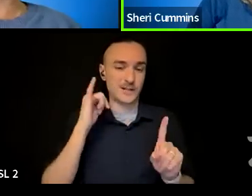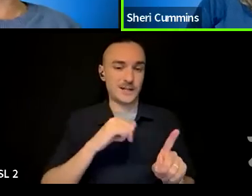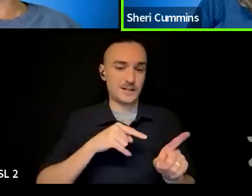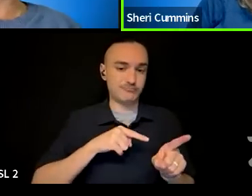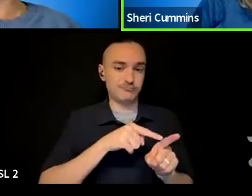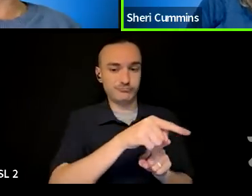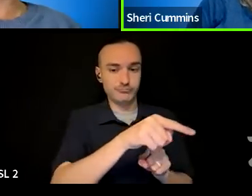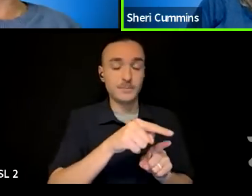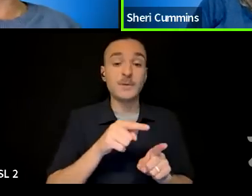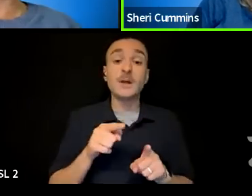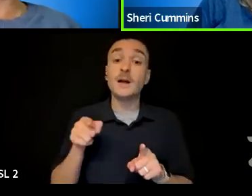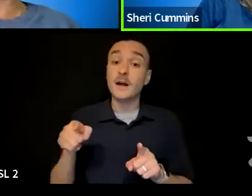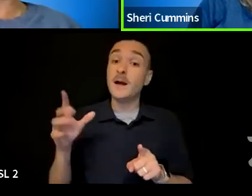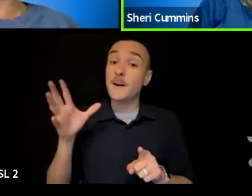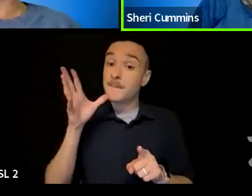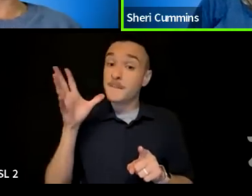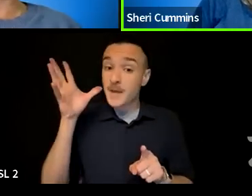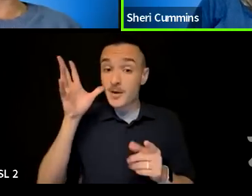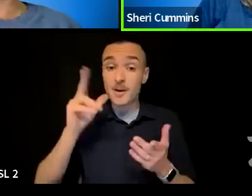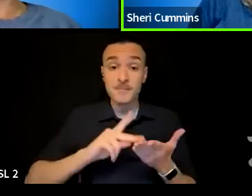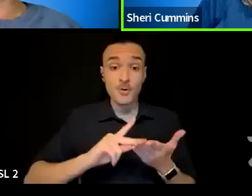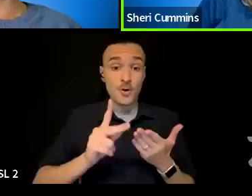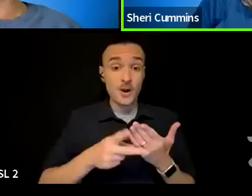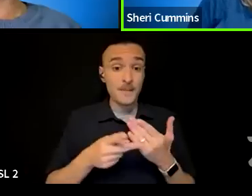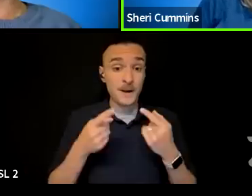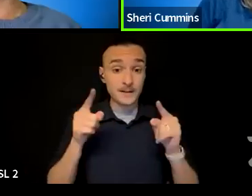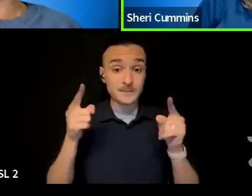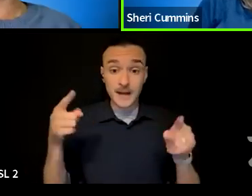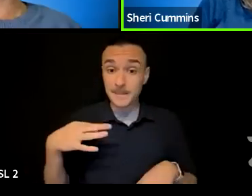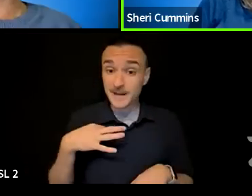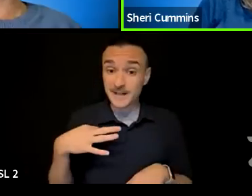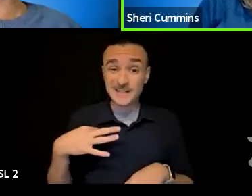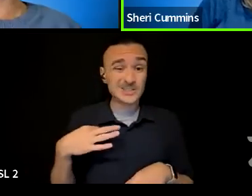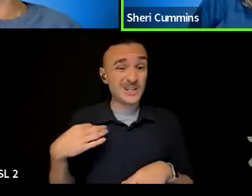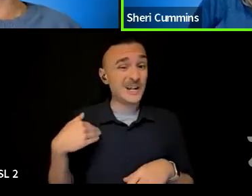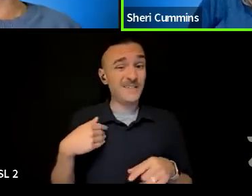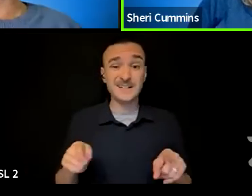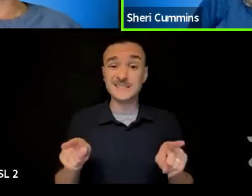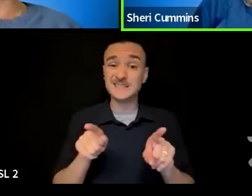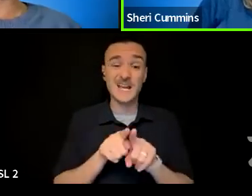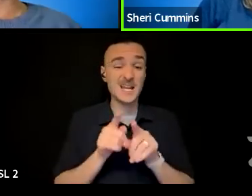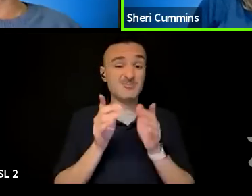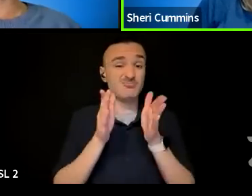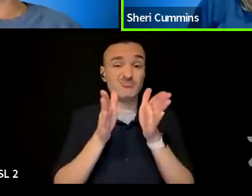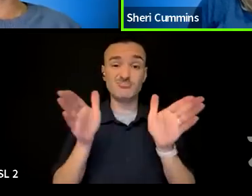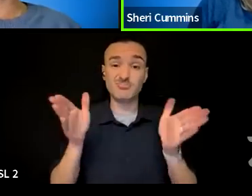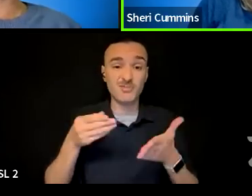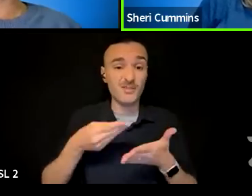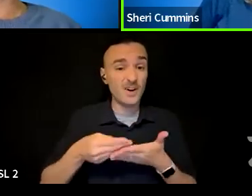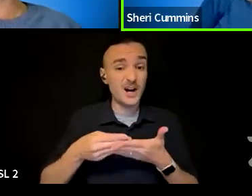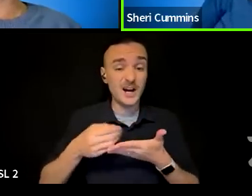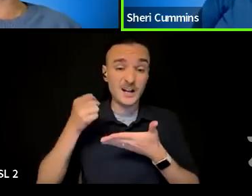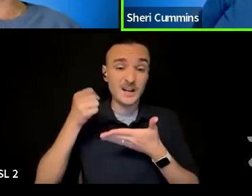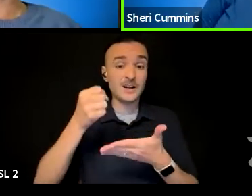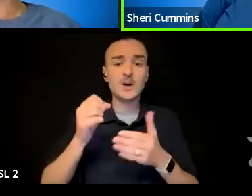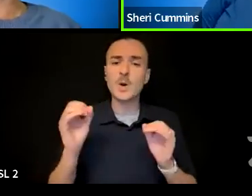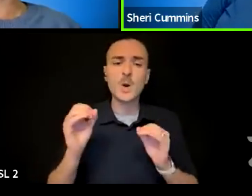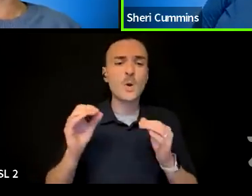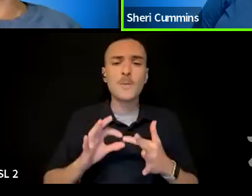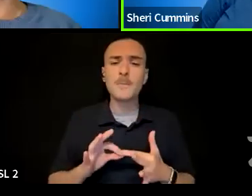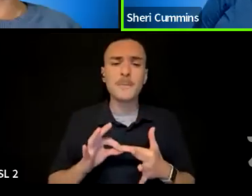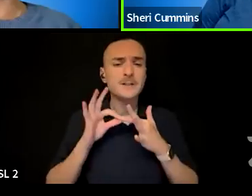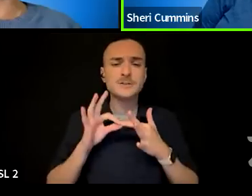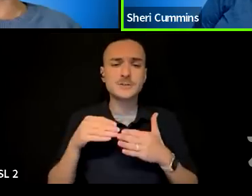to parent announcements and program announcements, they really compete for the same funds in most cases. They don't have set-aside funds, so they're all competing